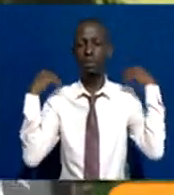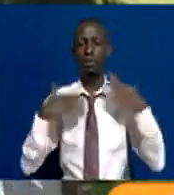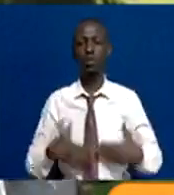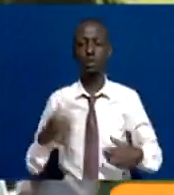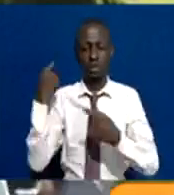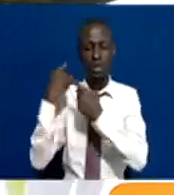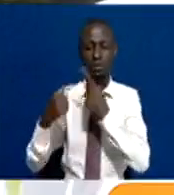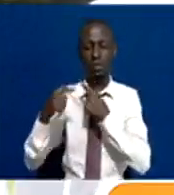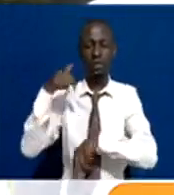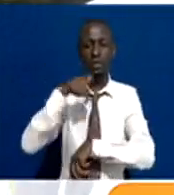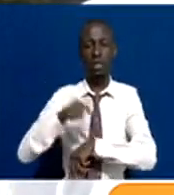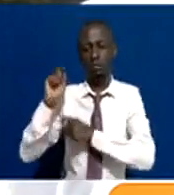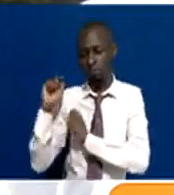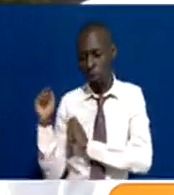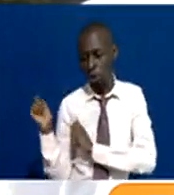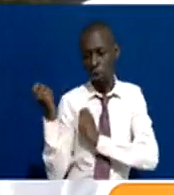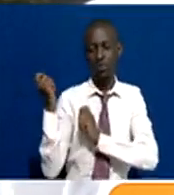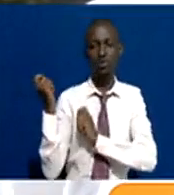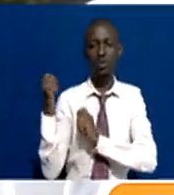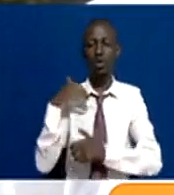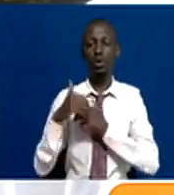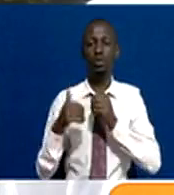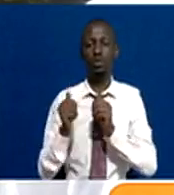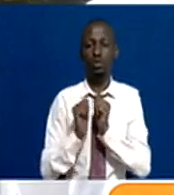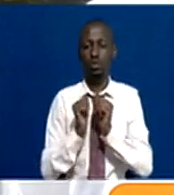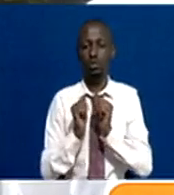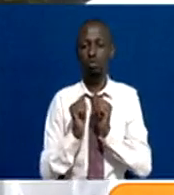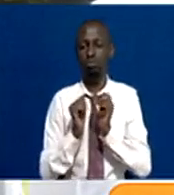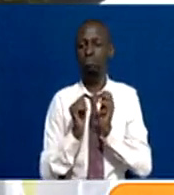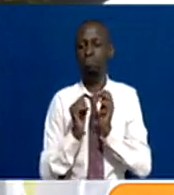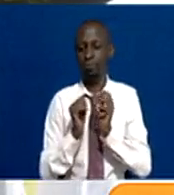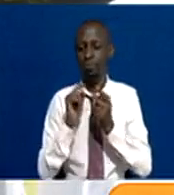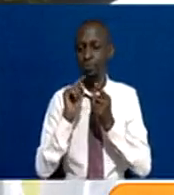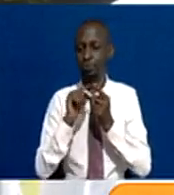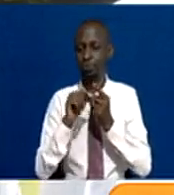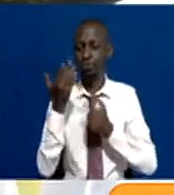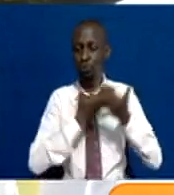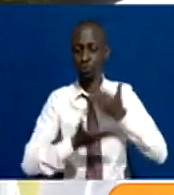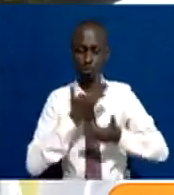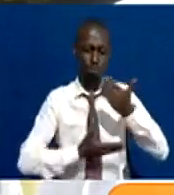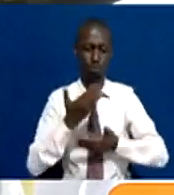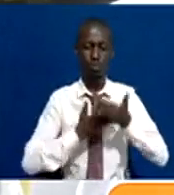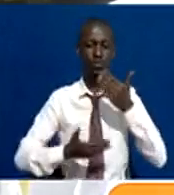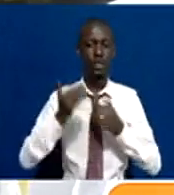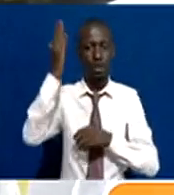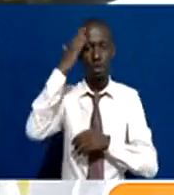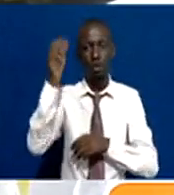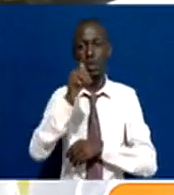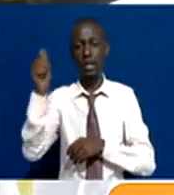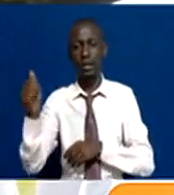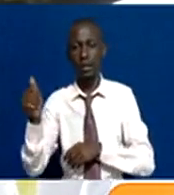while playing golf. We are joining together, one, to interact and to know one another,